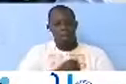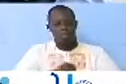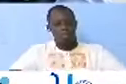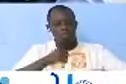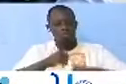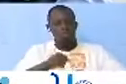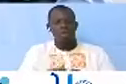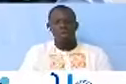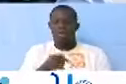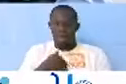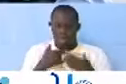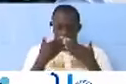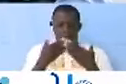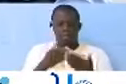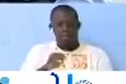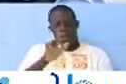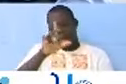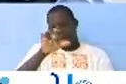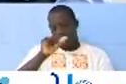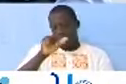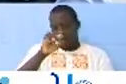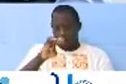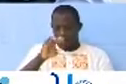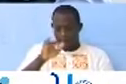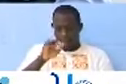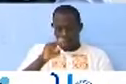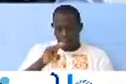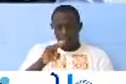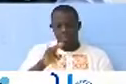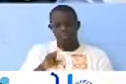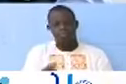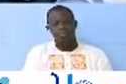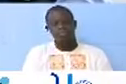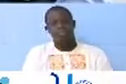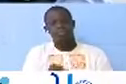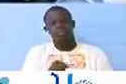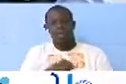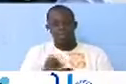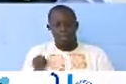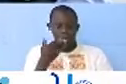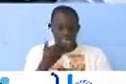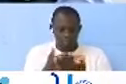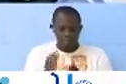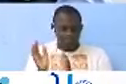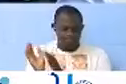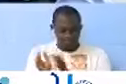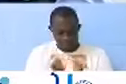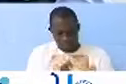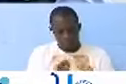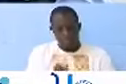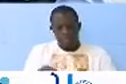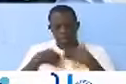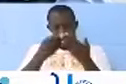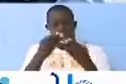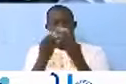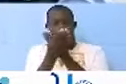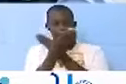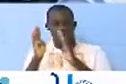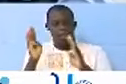him, Lamin. As for Lamin, Belo Diala, please arrange a bail for him.